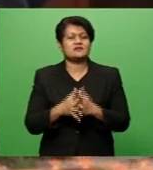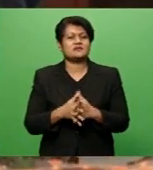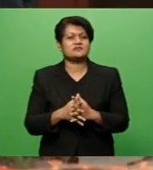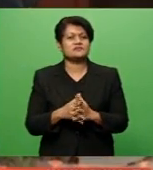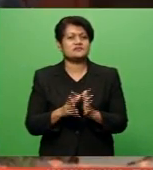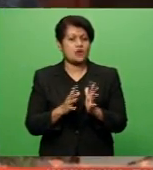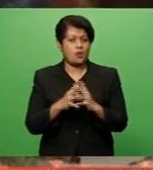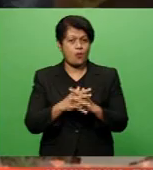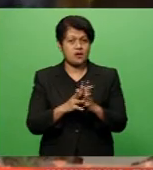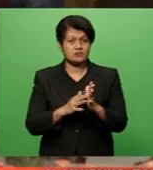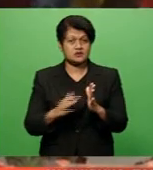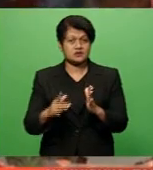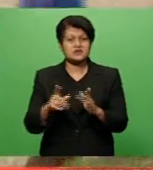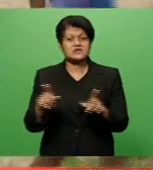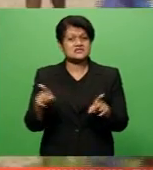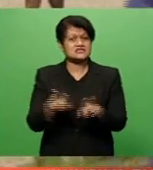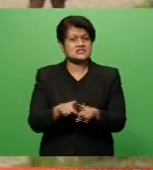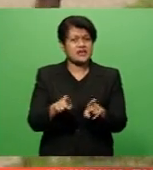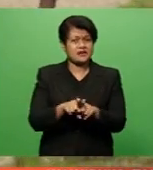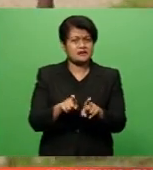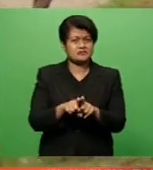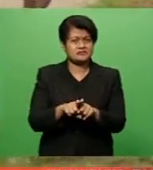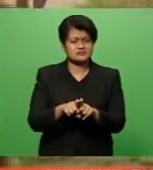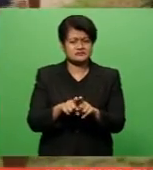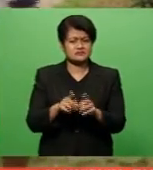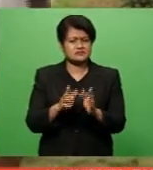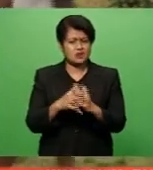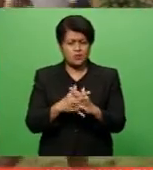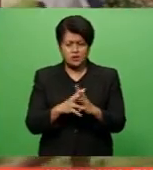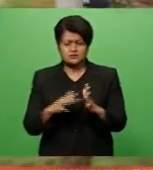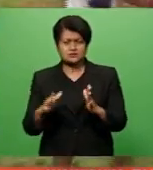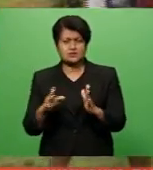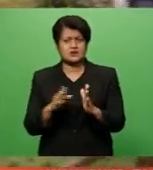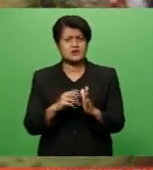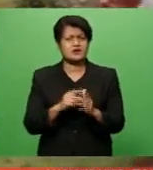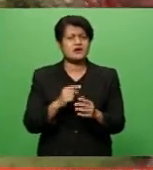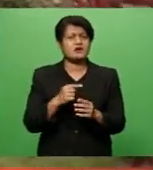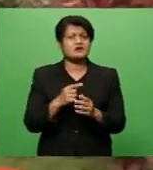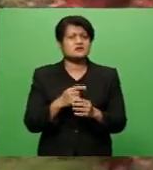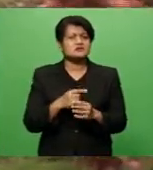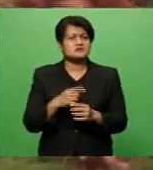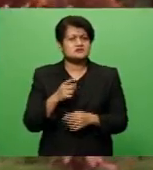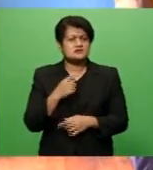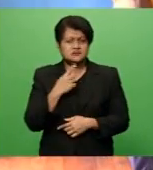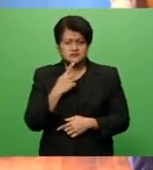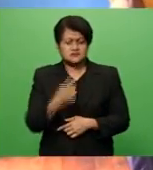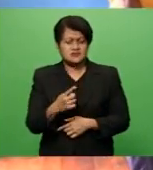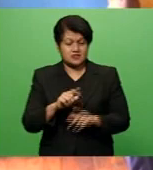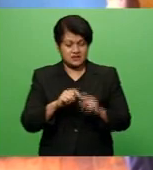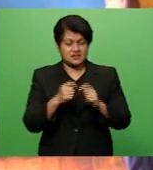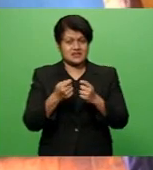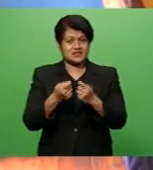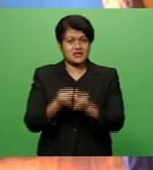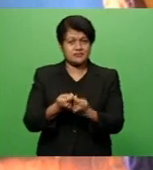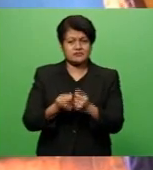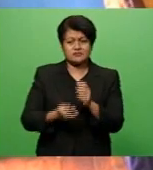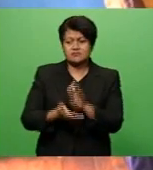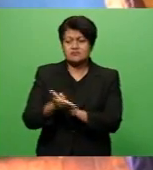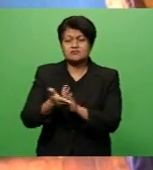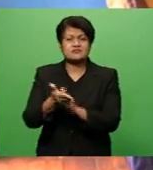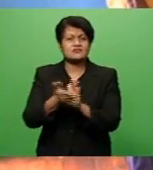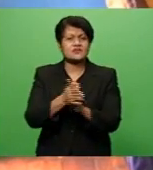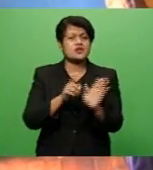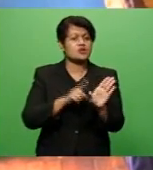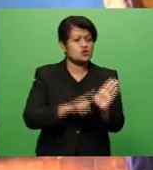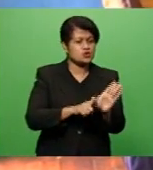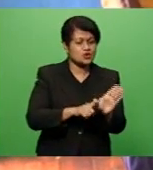This was the scene at Wailutua No. 2 village this morning. Disaster first responders and youth alike clearing the mess caused by